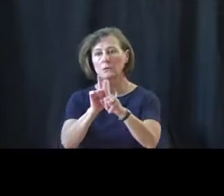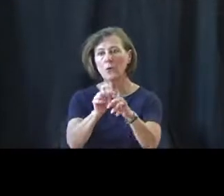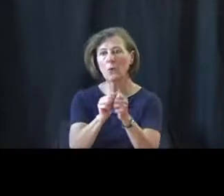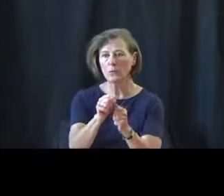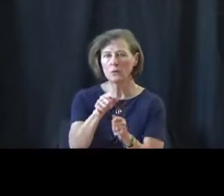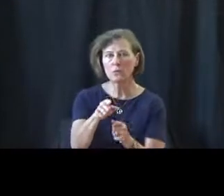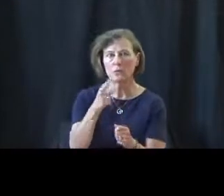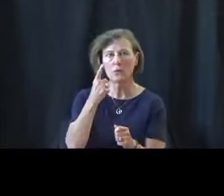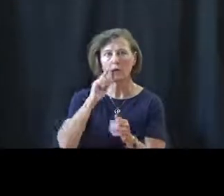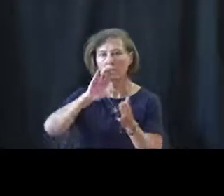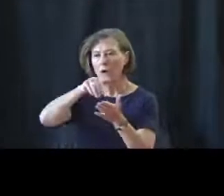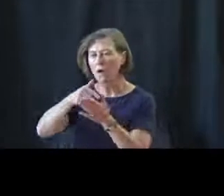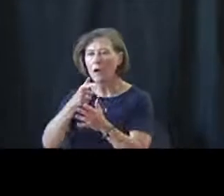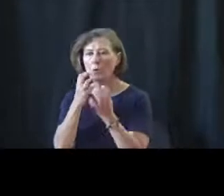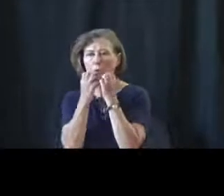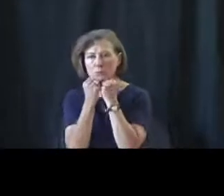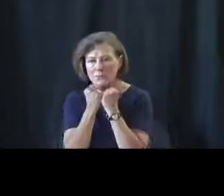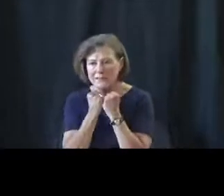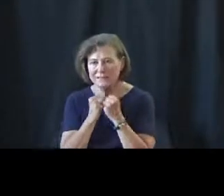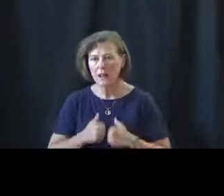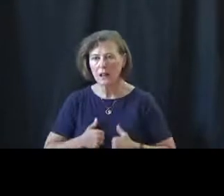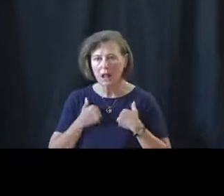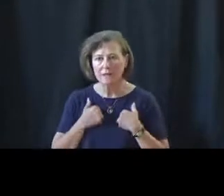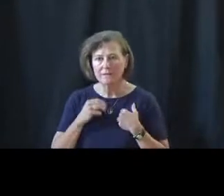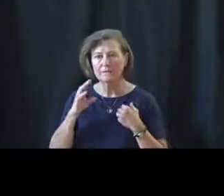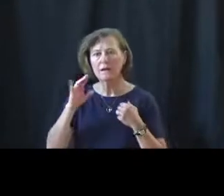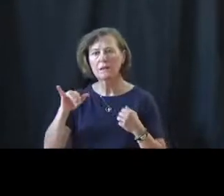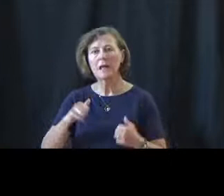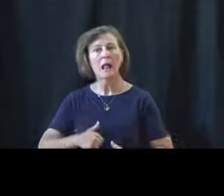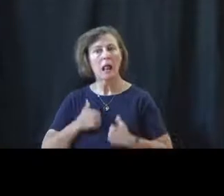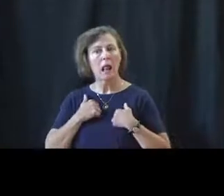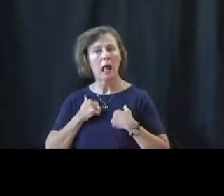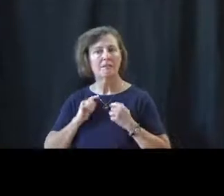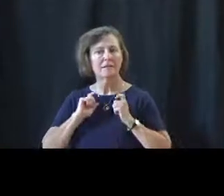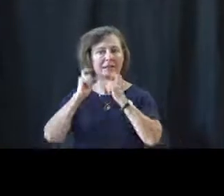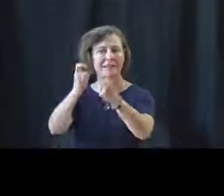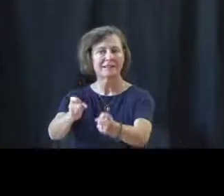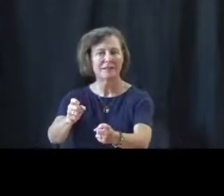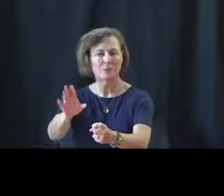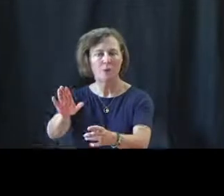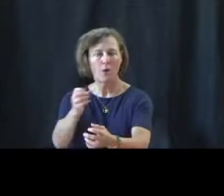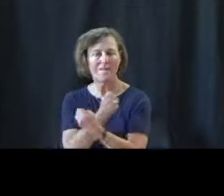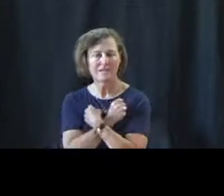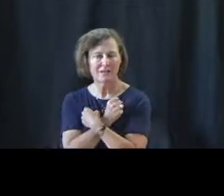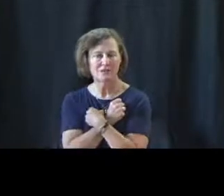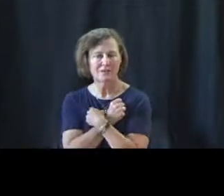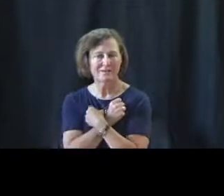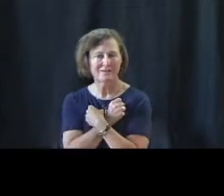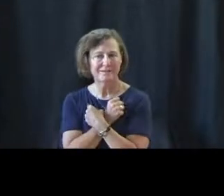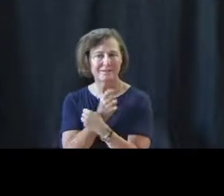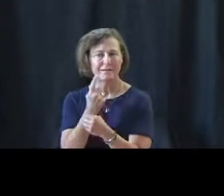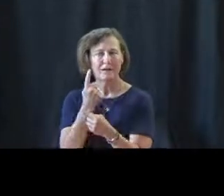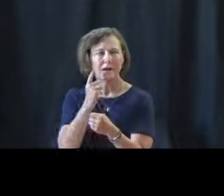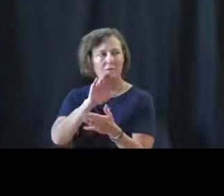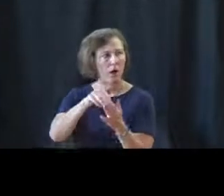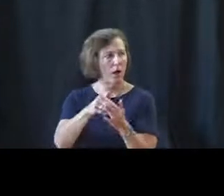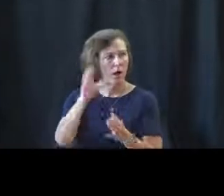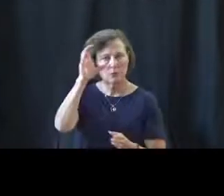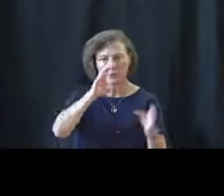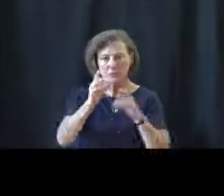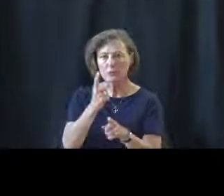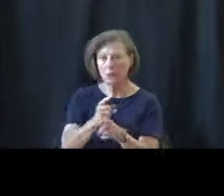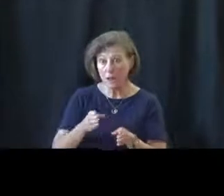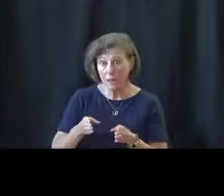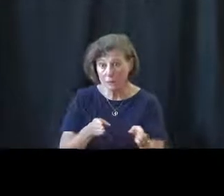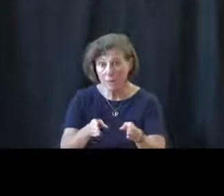all who embrace life, may life return your affection. For all who seek a right path, may